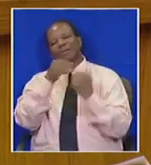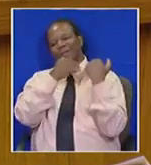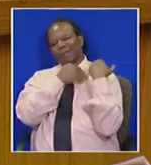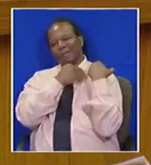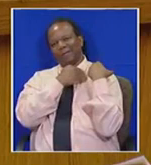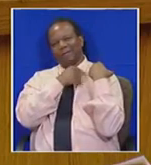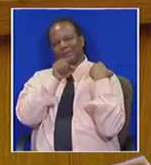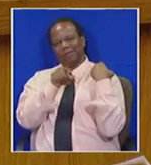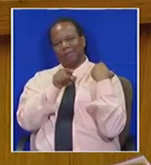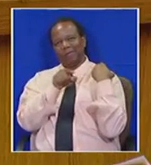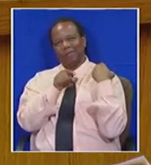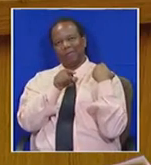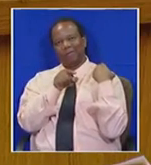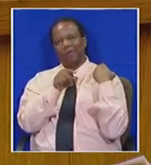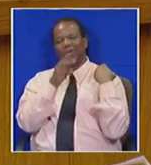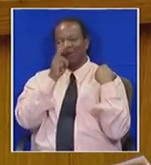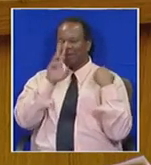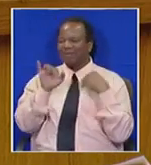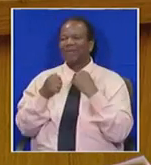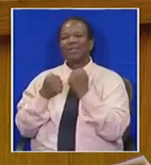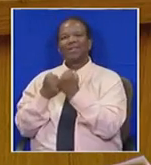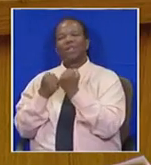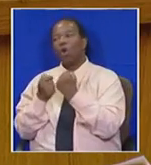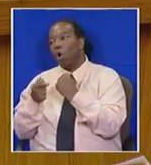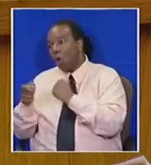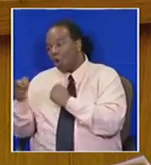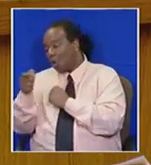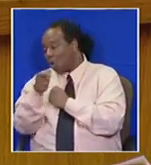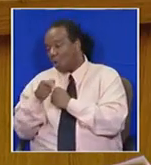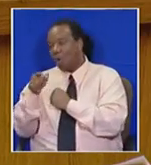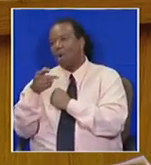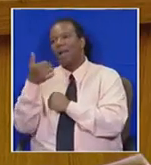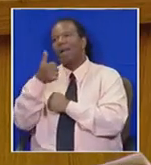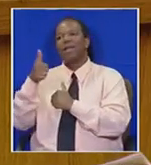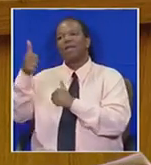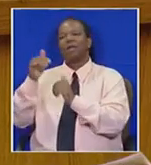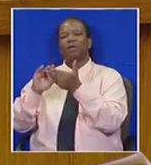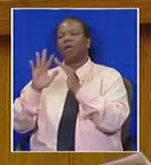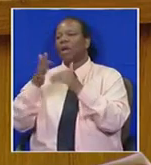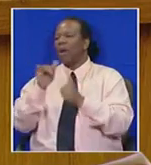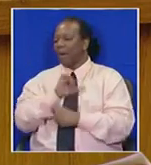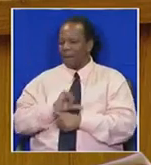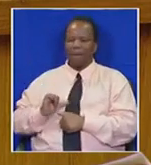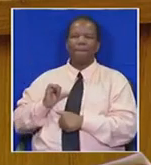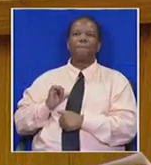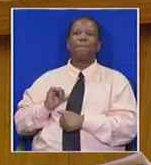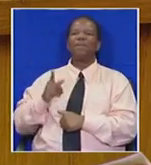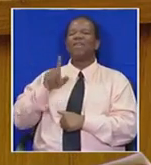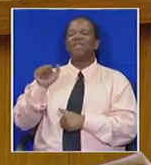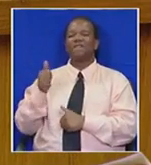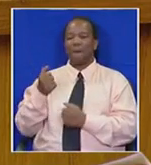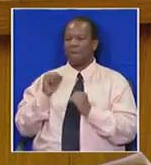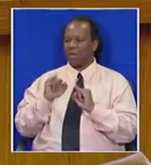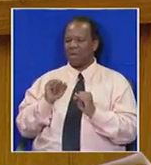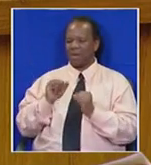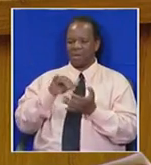There is a need to have systems to hold all leaders in society accountable for their conduct. Weak, poorly performing systems make